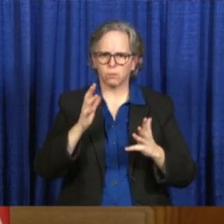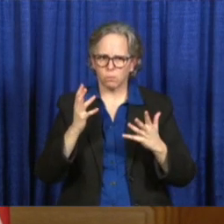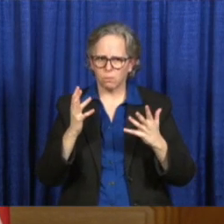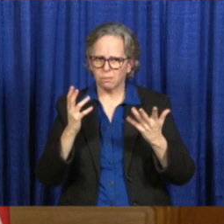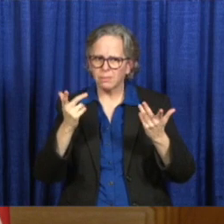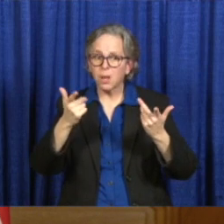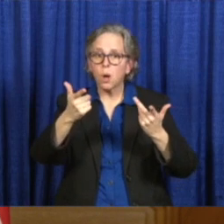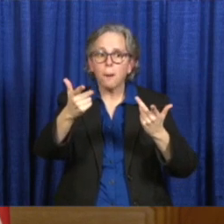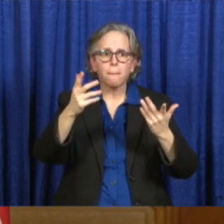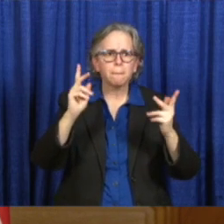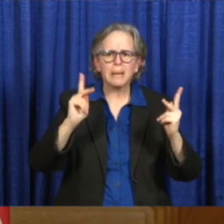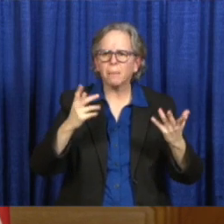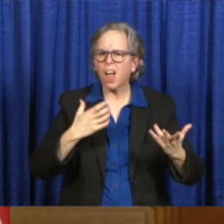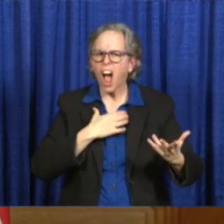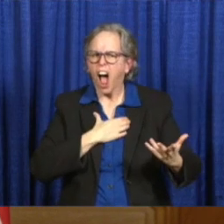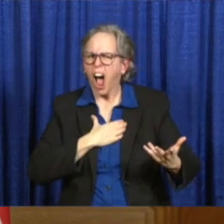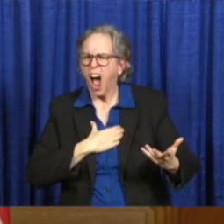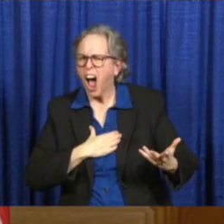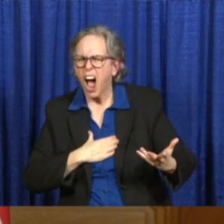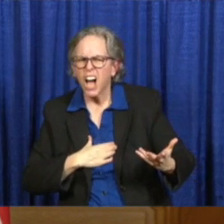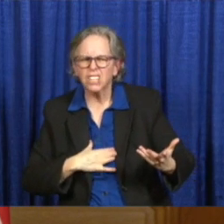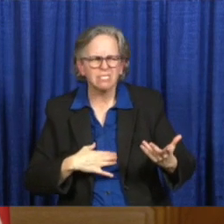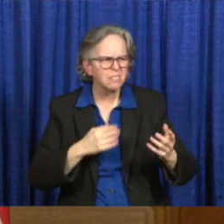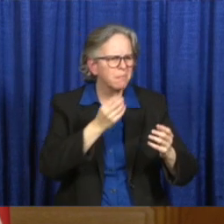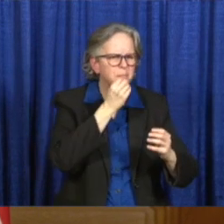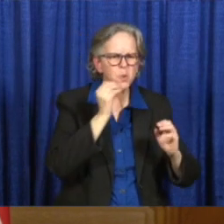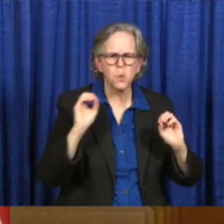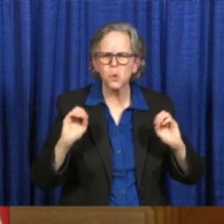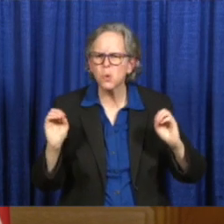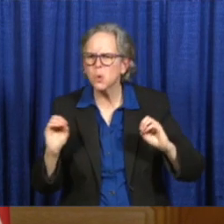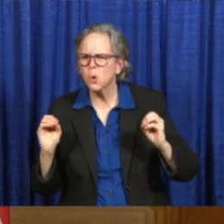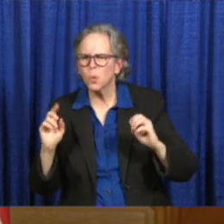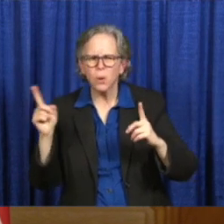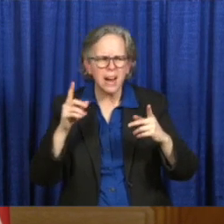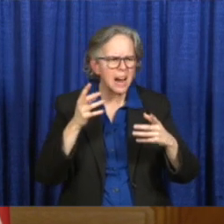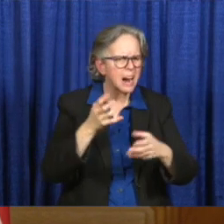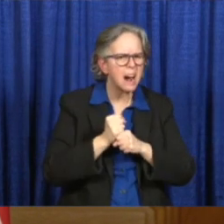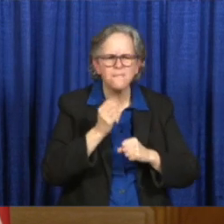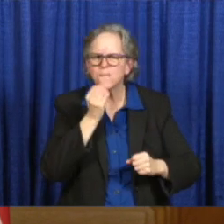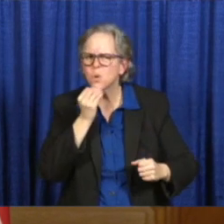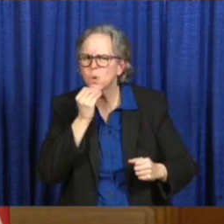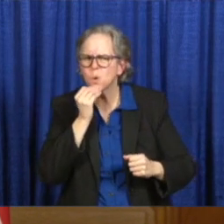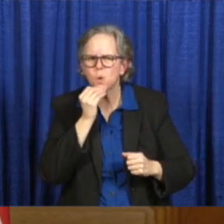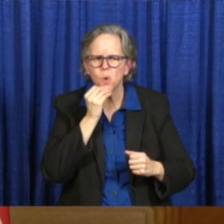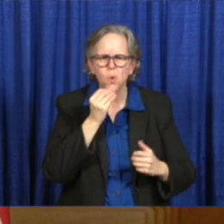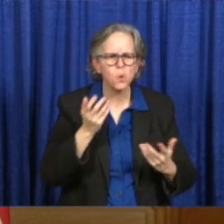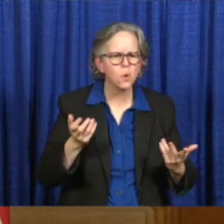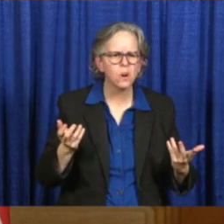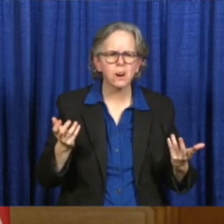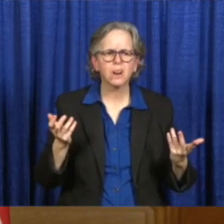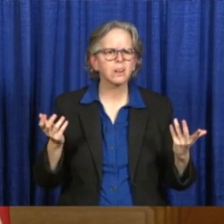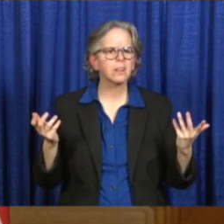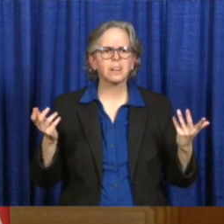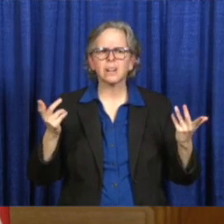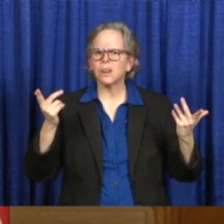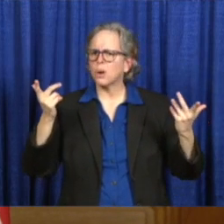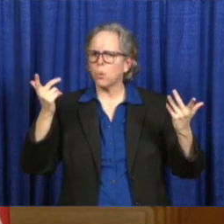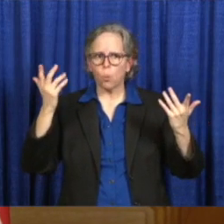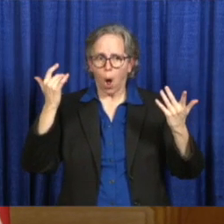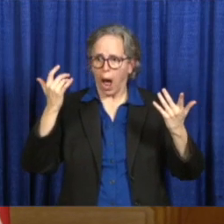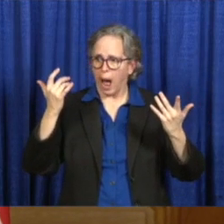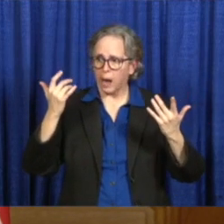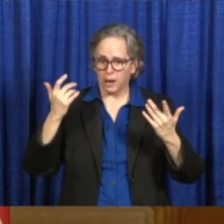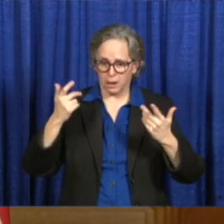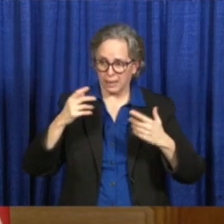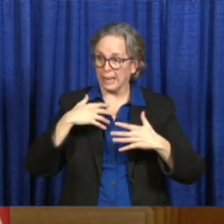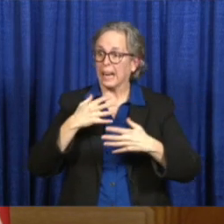on, while helping to keep potential exposure to COVID-19 to a minimum, we've been working with our federal